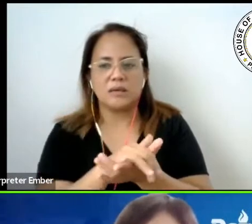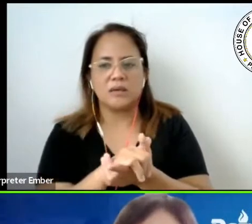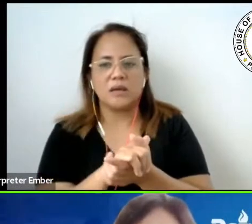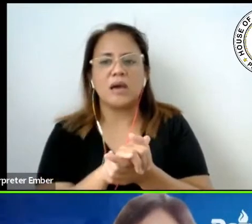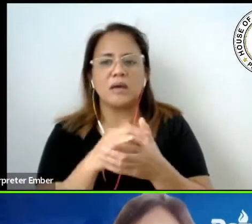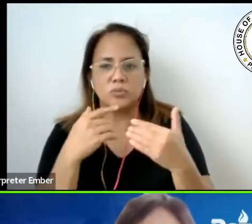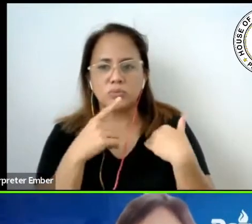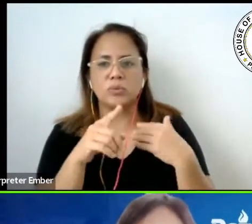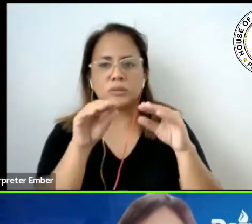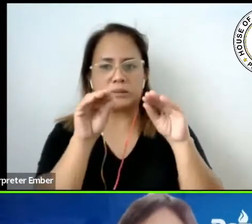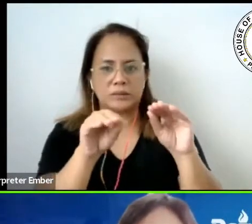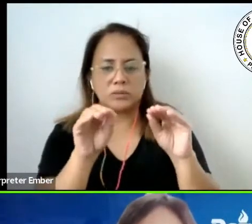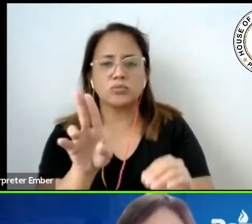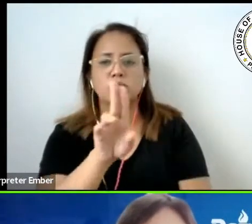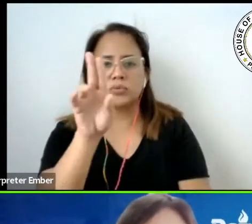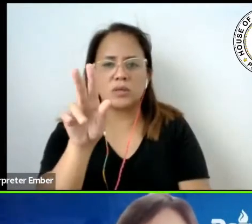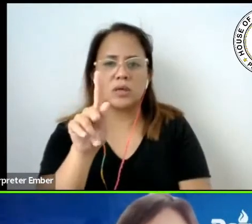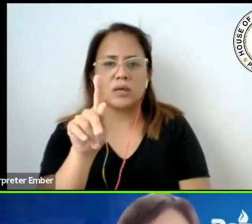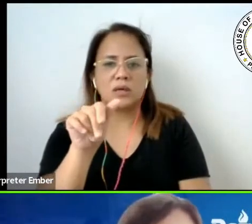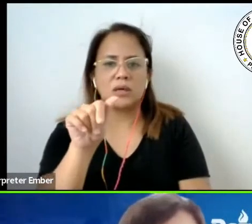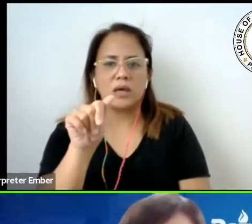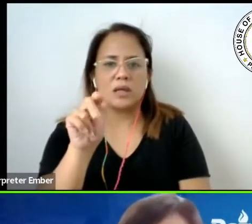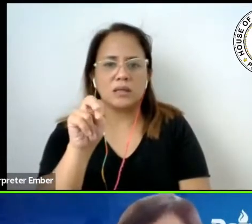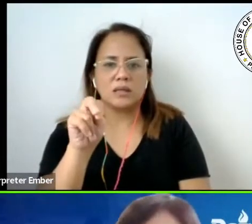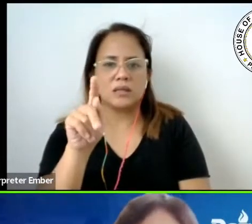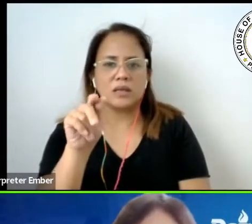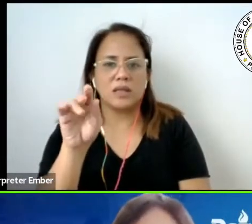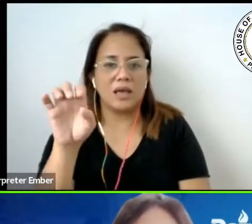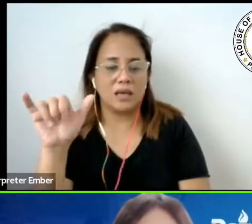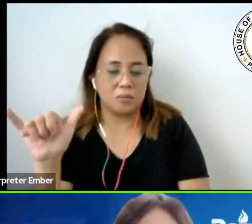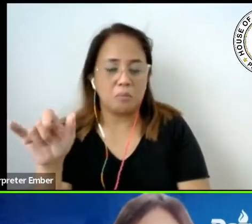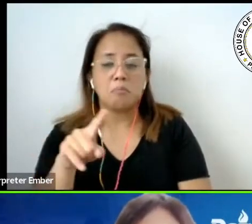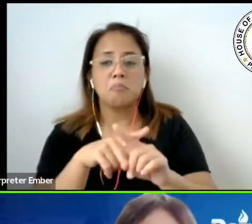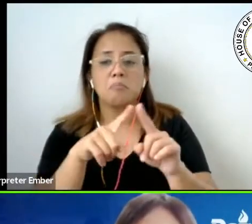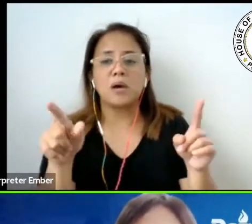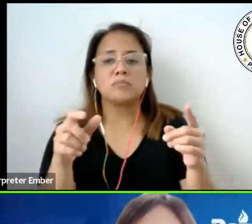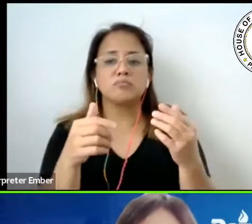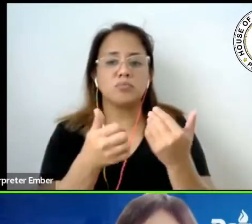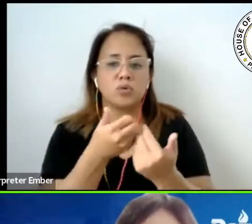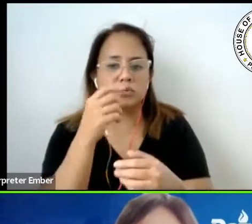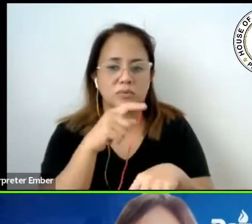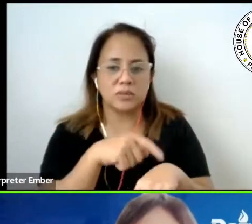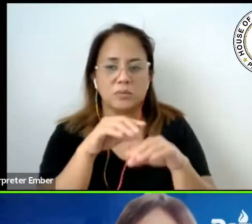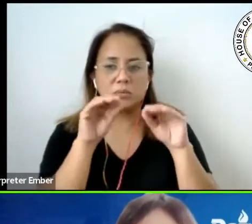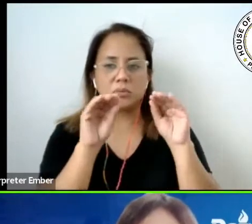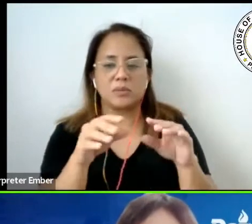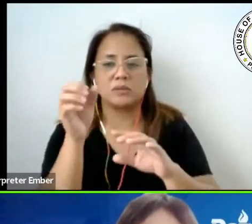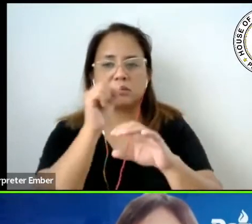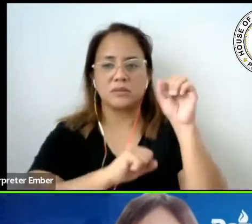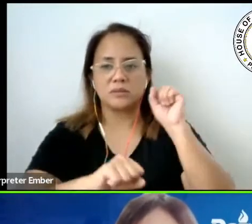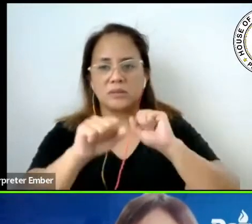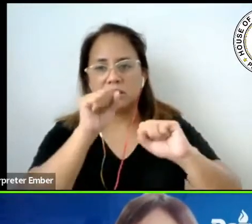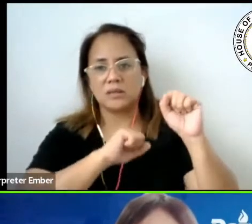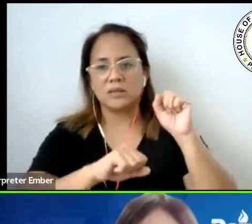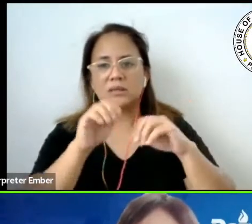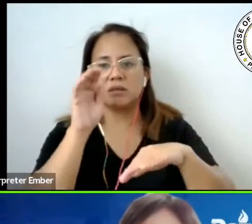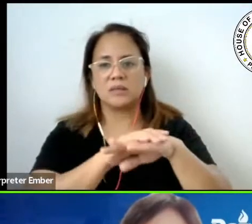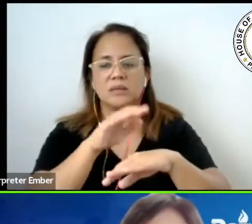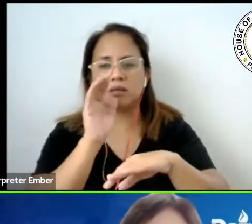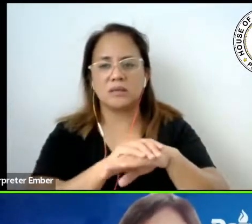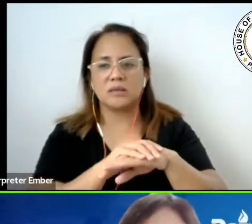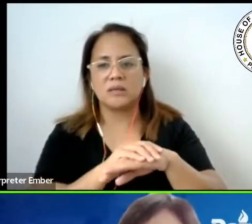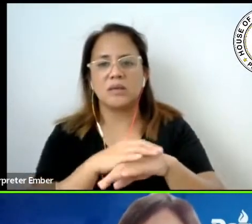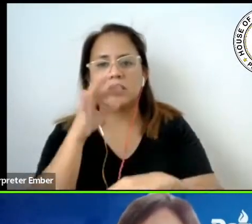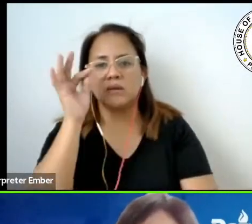they really teach, they use Kankanae, but certainly in most of the time that they have to teach science or English or